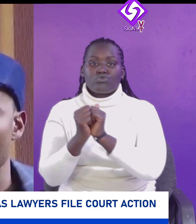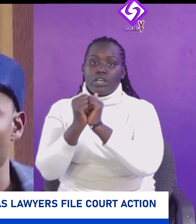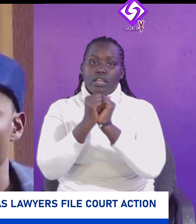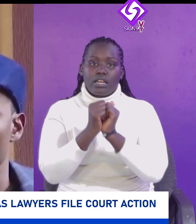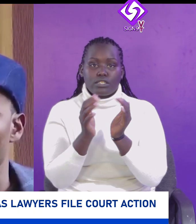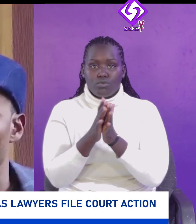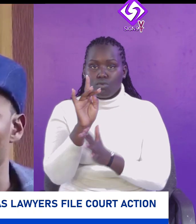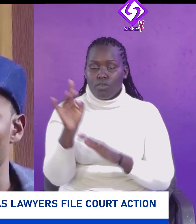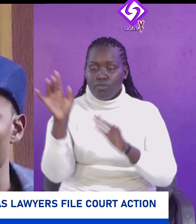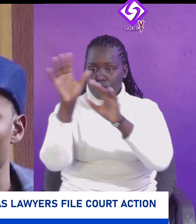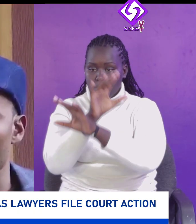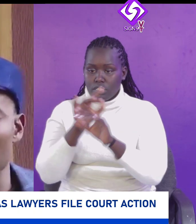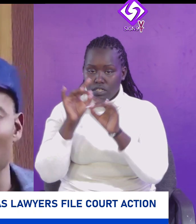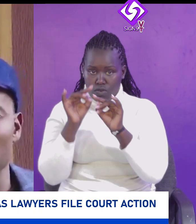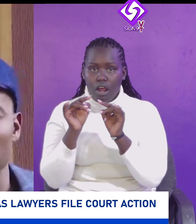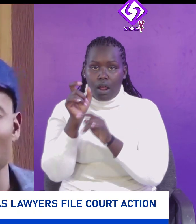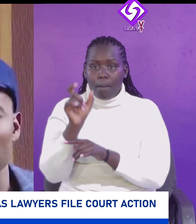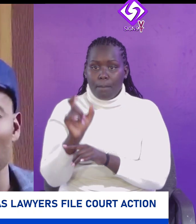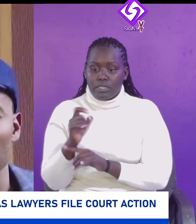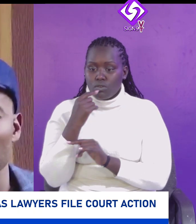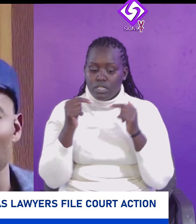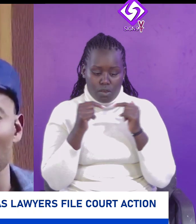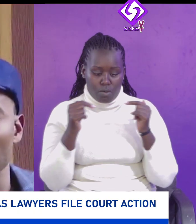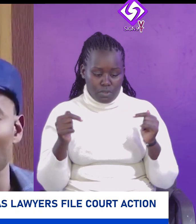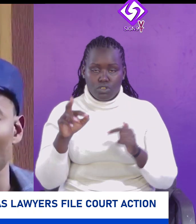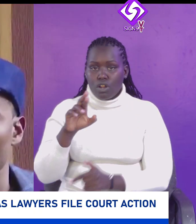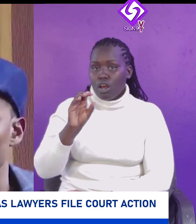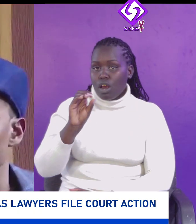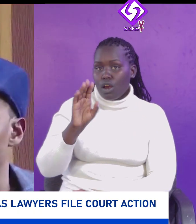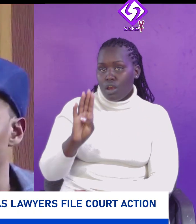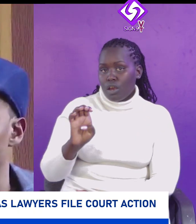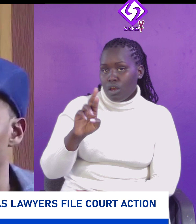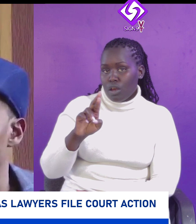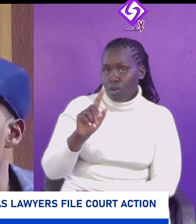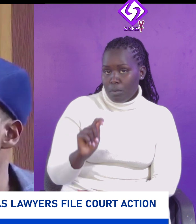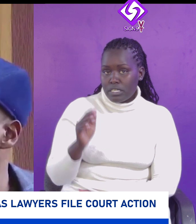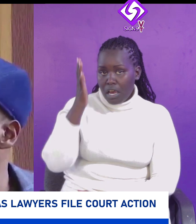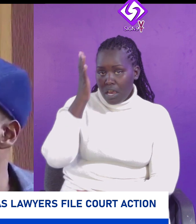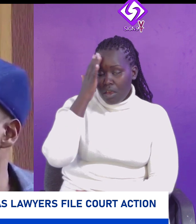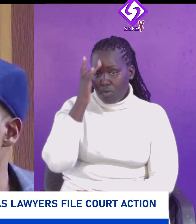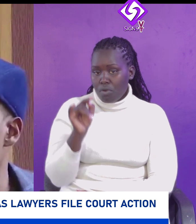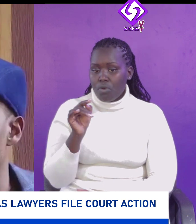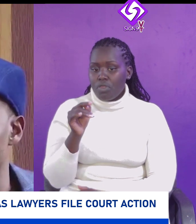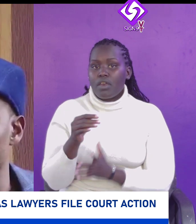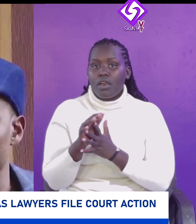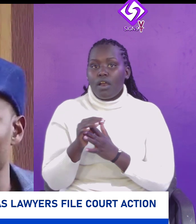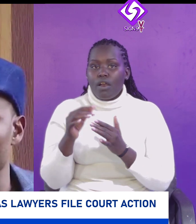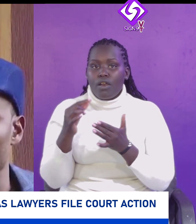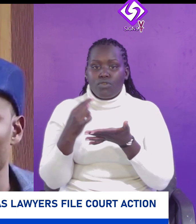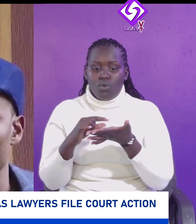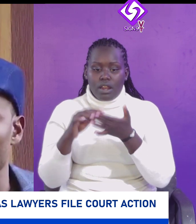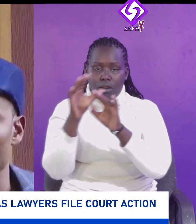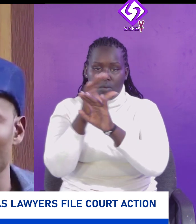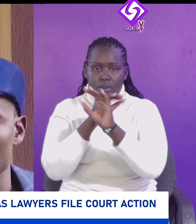presidential candidates who is in the opposition, Robert Kyagulanyi, and you know the dictator and the Museveni's government are fearful of